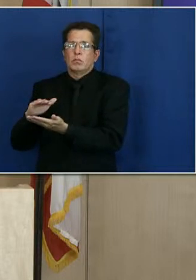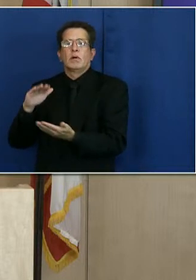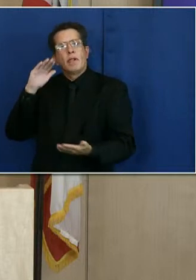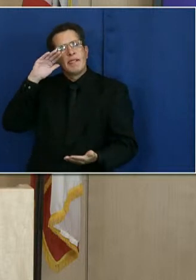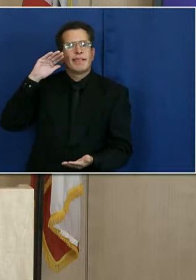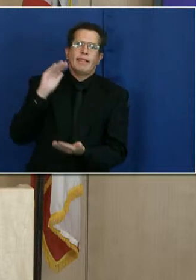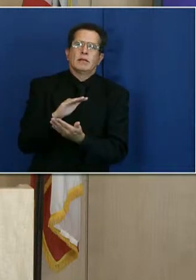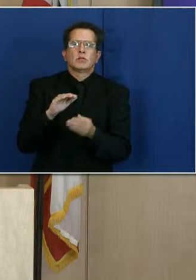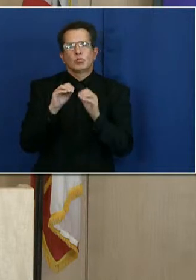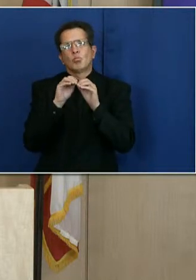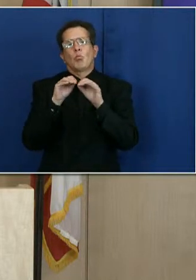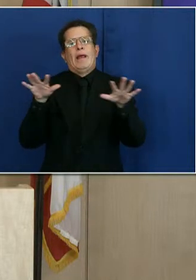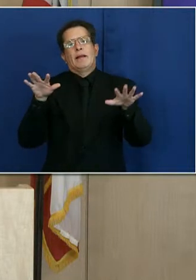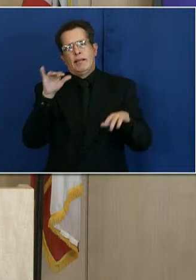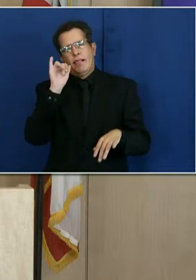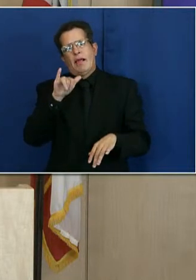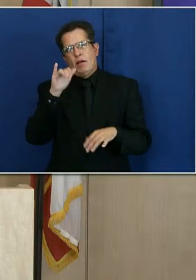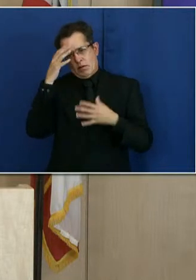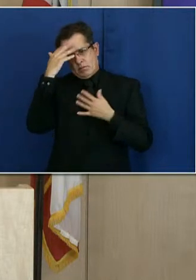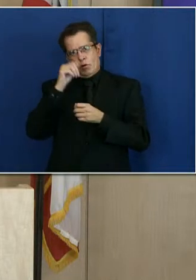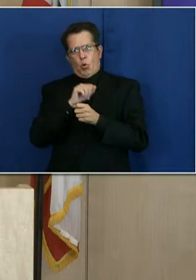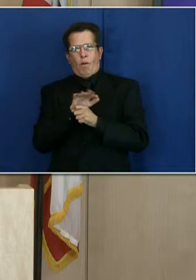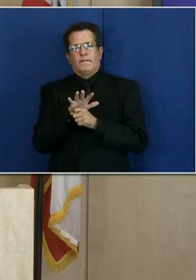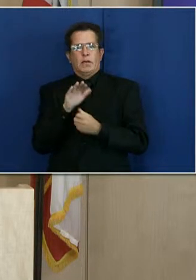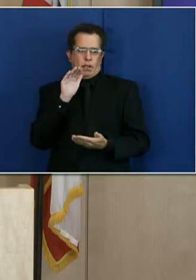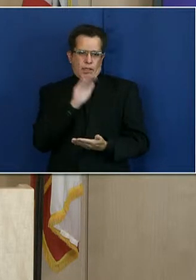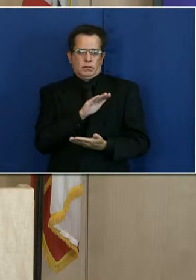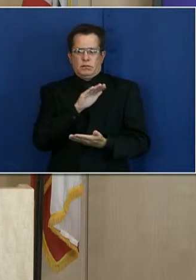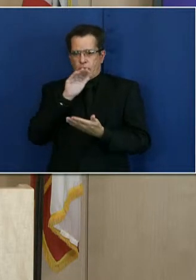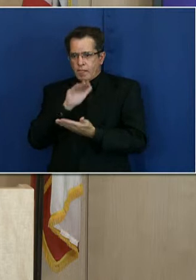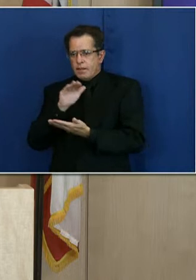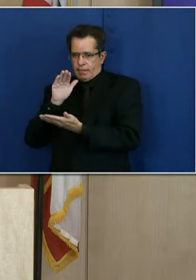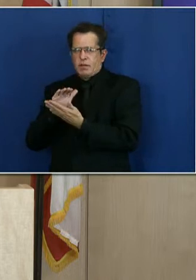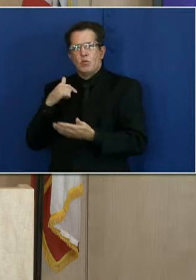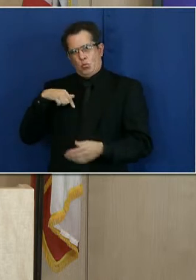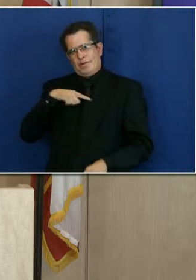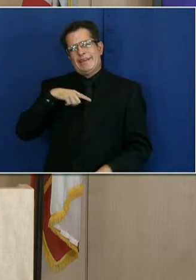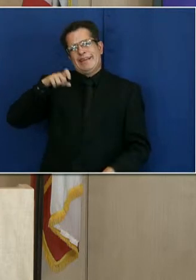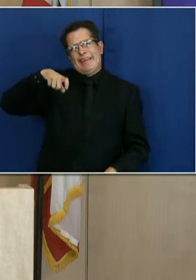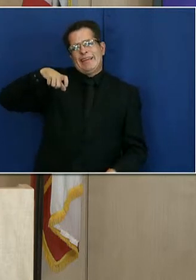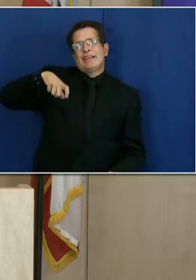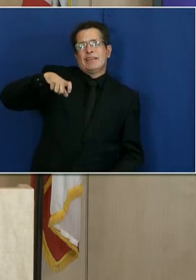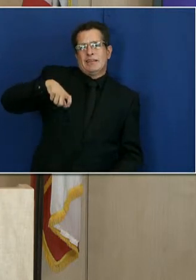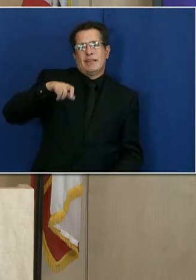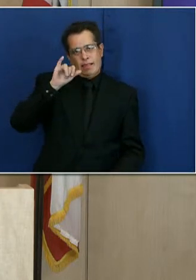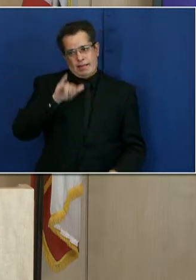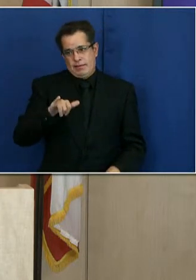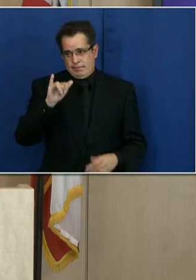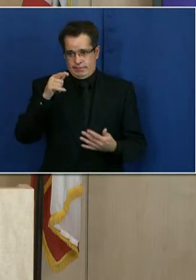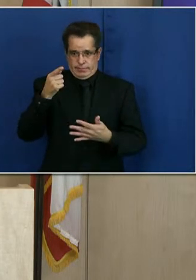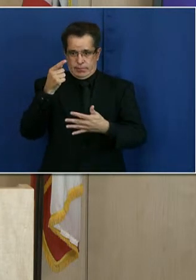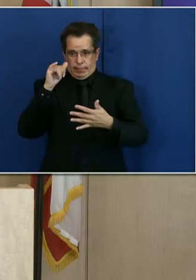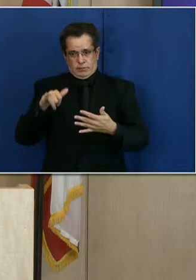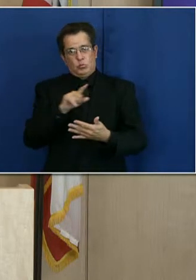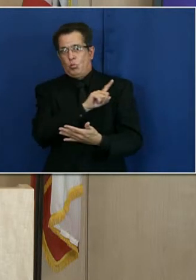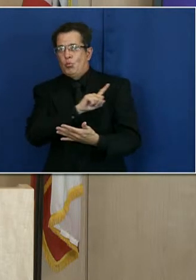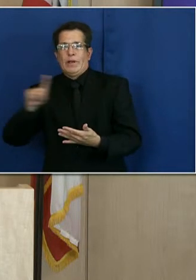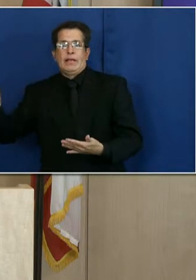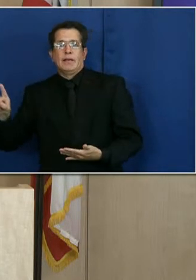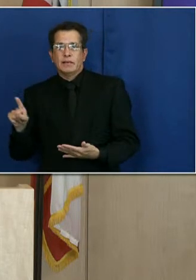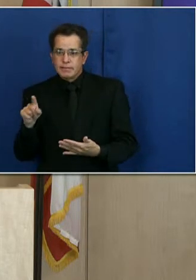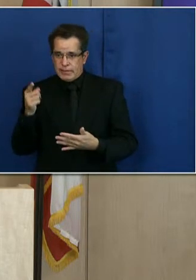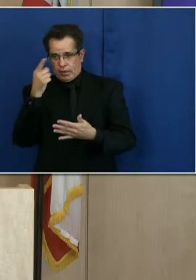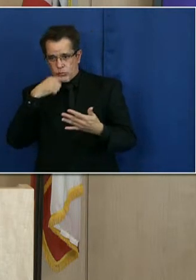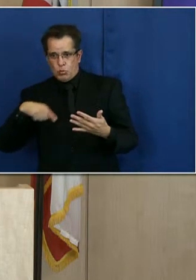of COVID-19. And that's what we need to happen, particularly in the next week, and